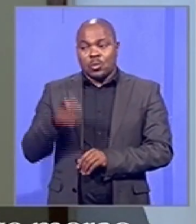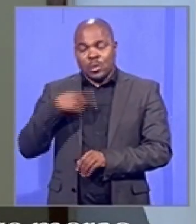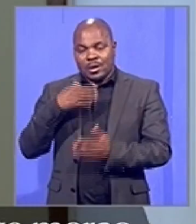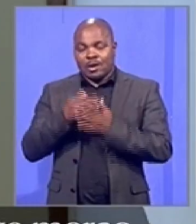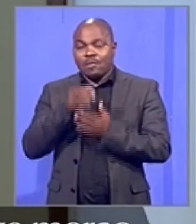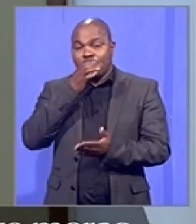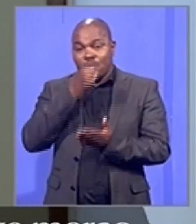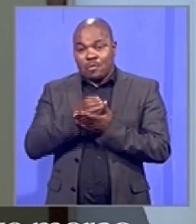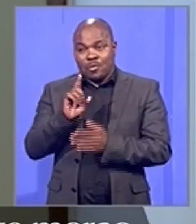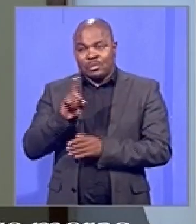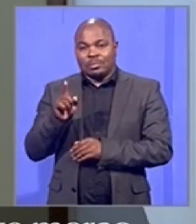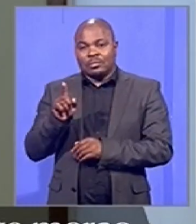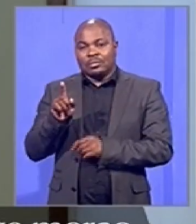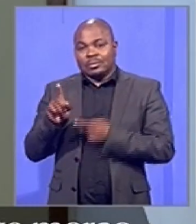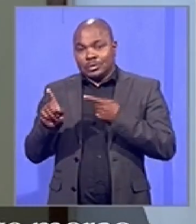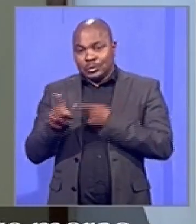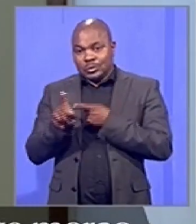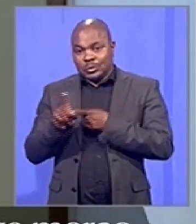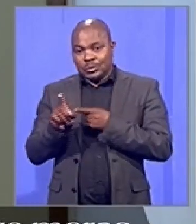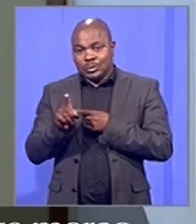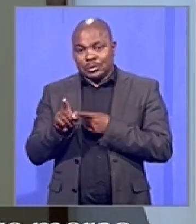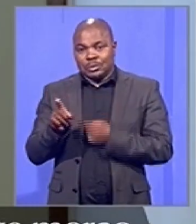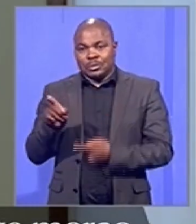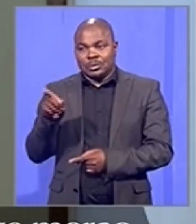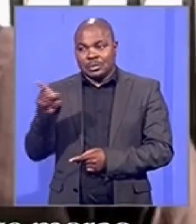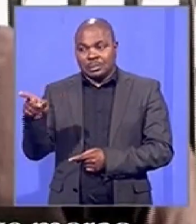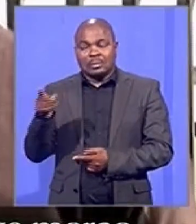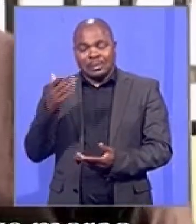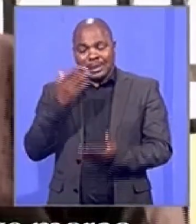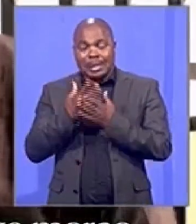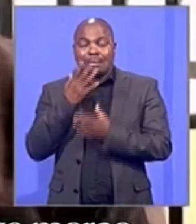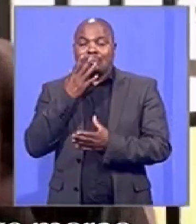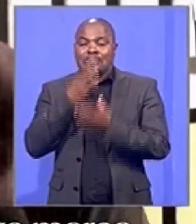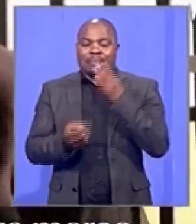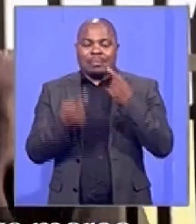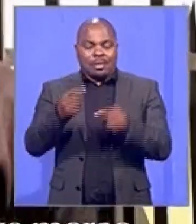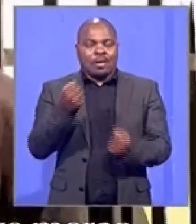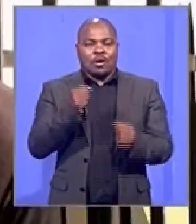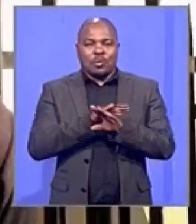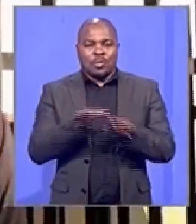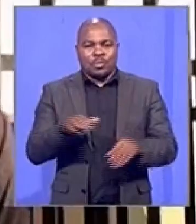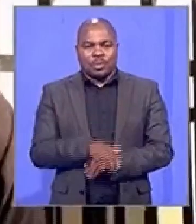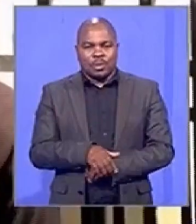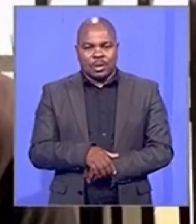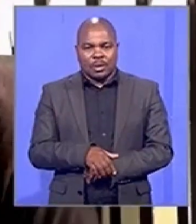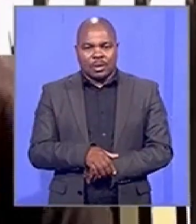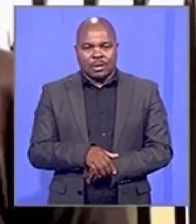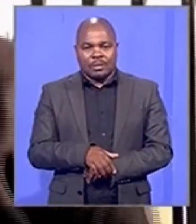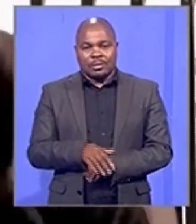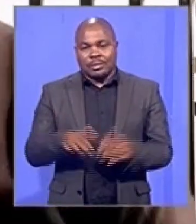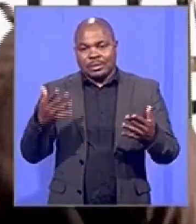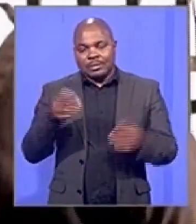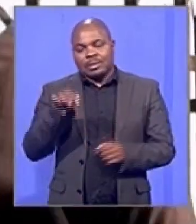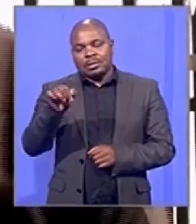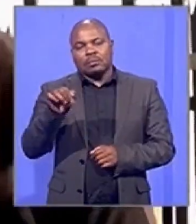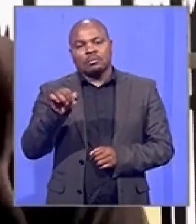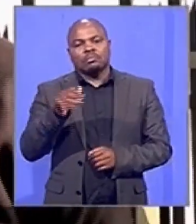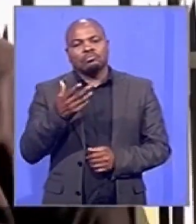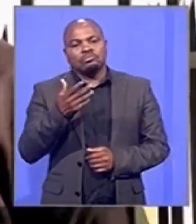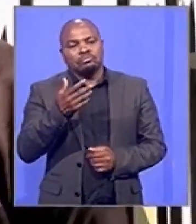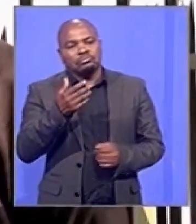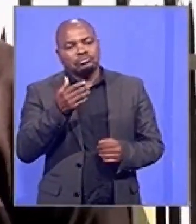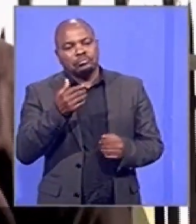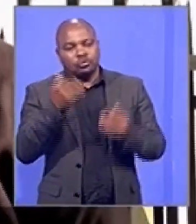that she can't be able to evade this trial. Look, that is the purview of the presiding officer. I do not want to